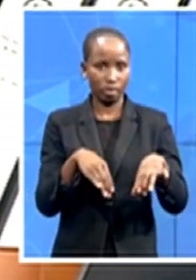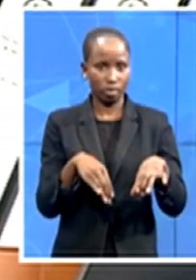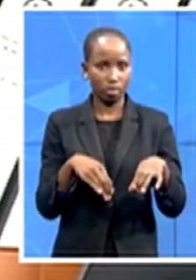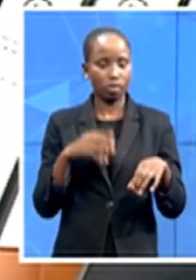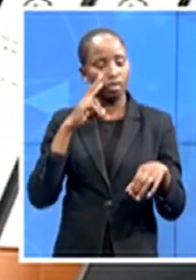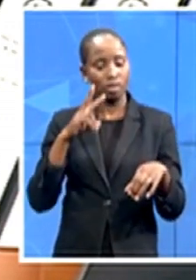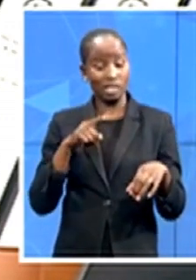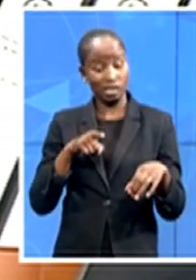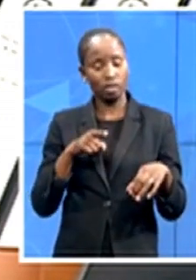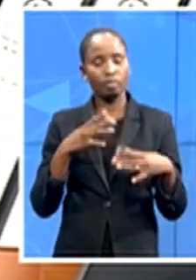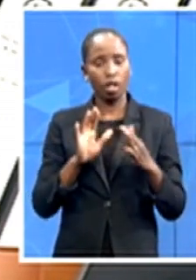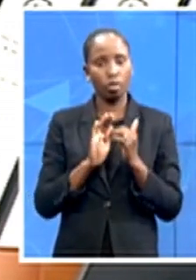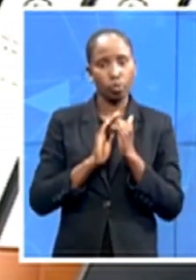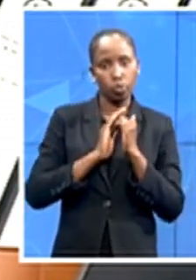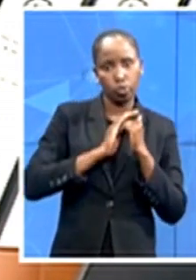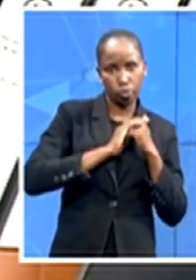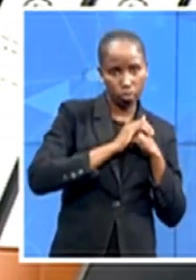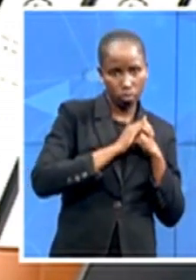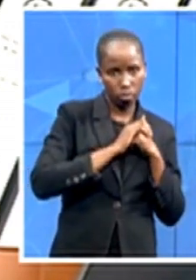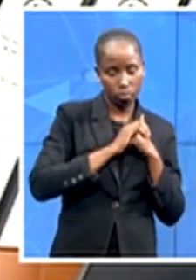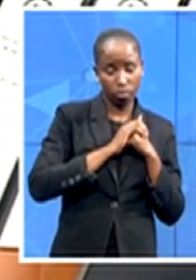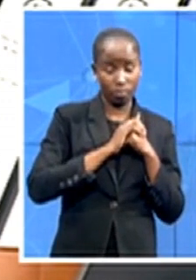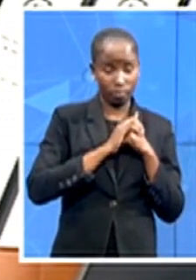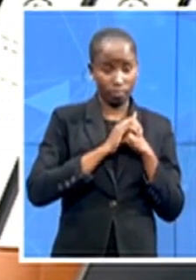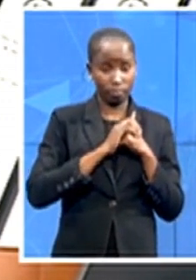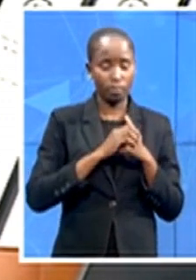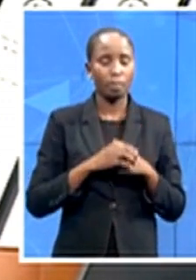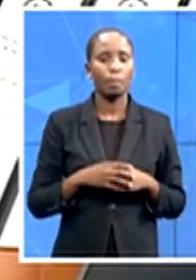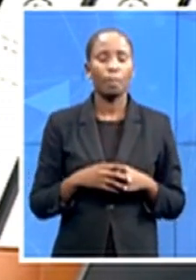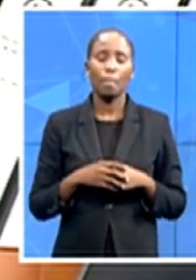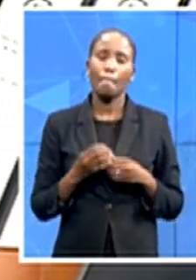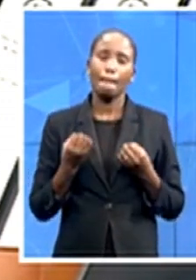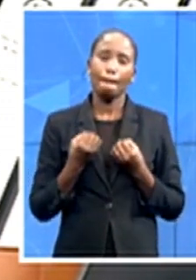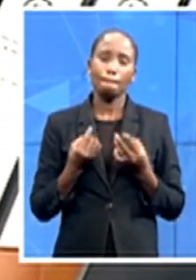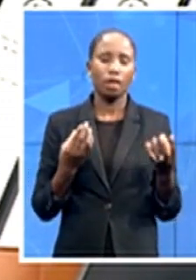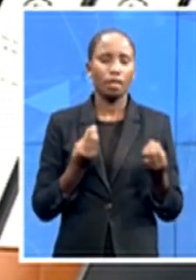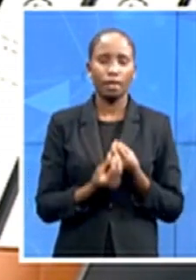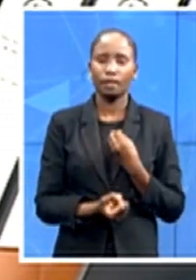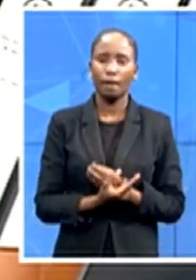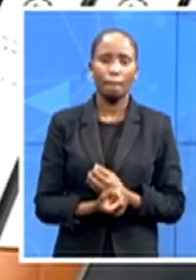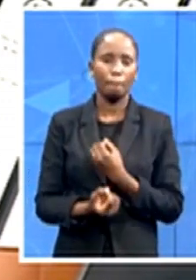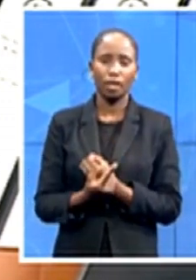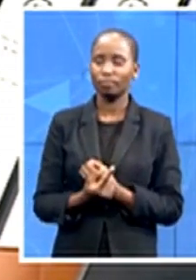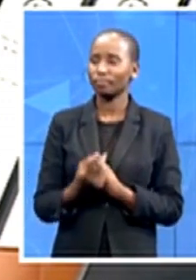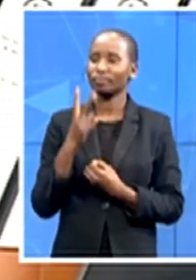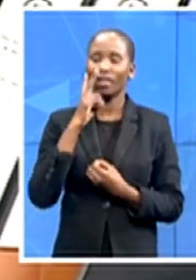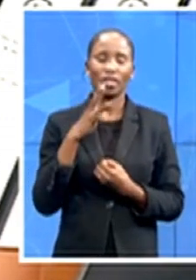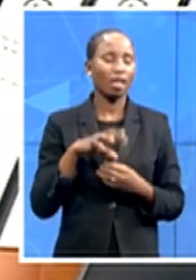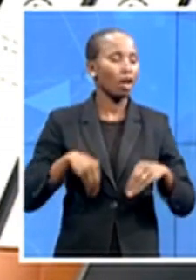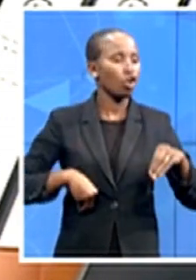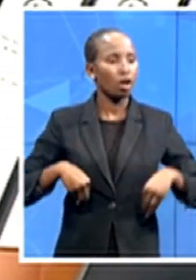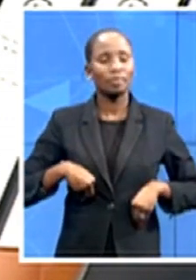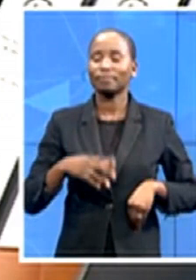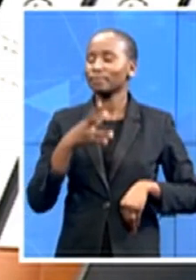view. Many of the incidents of corruption that would in time be described as